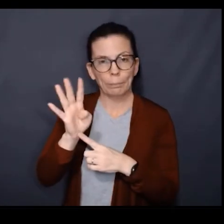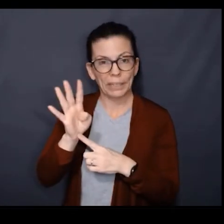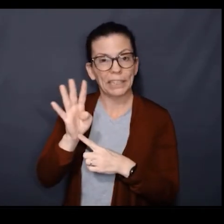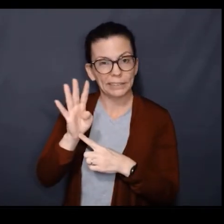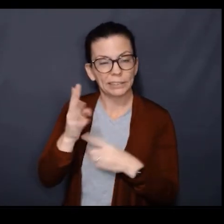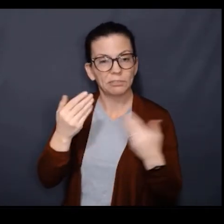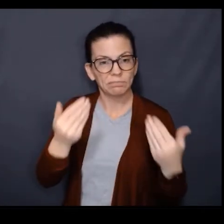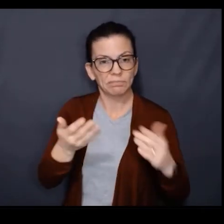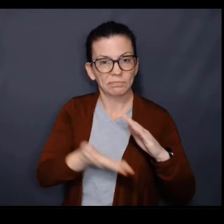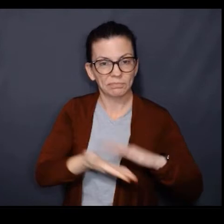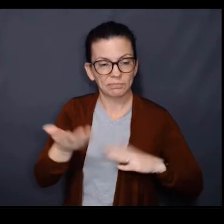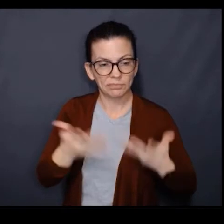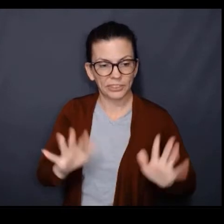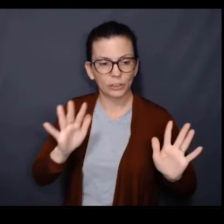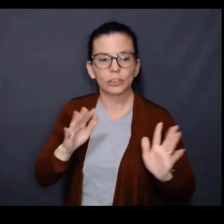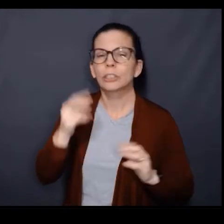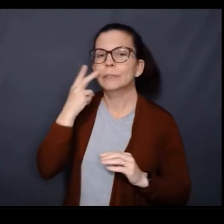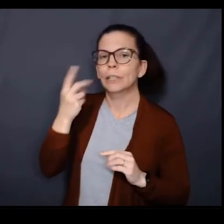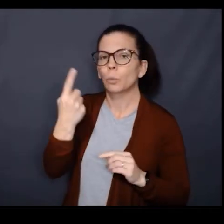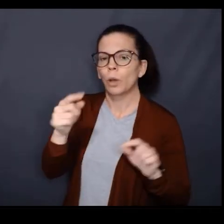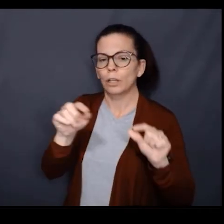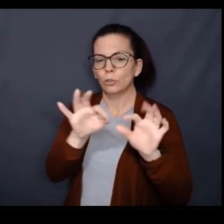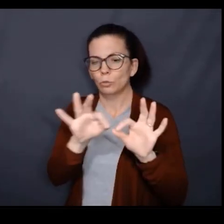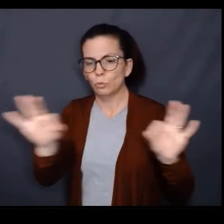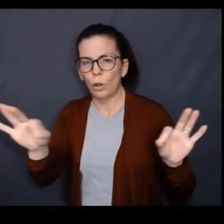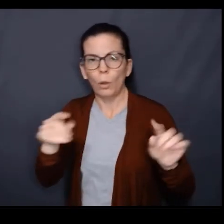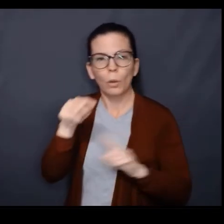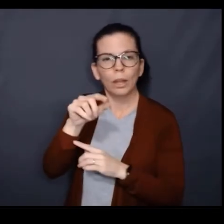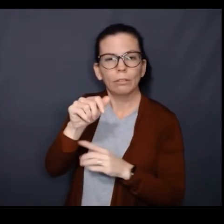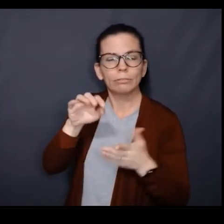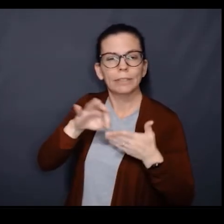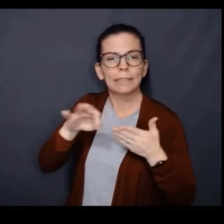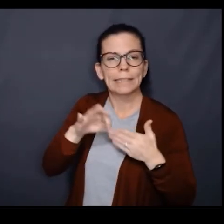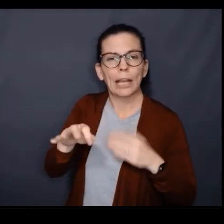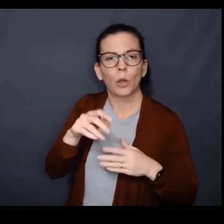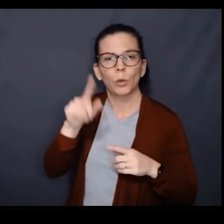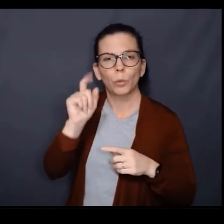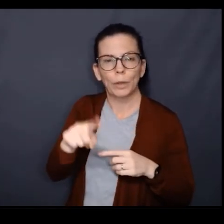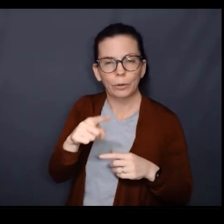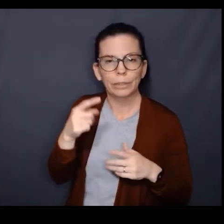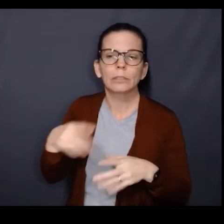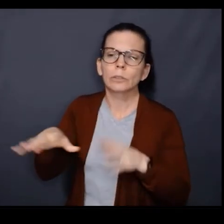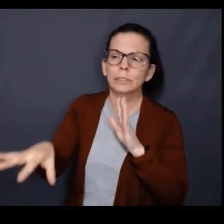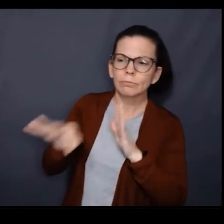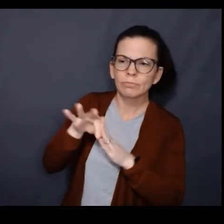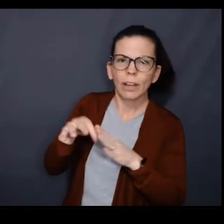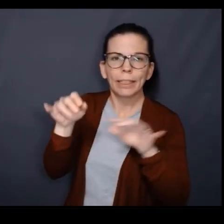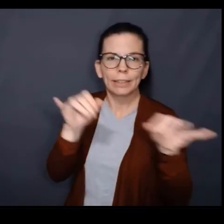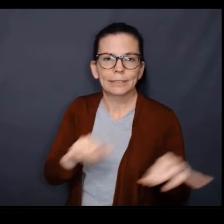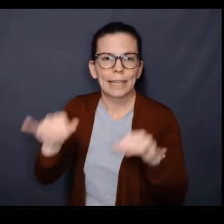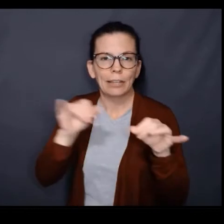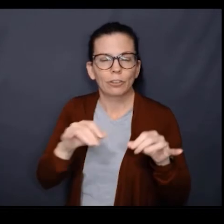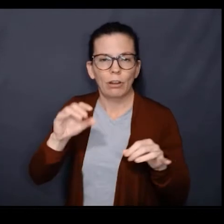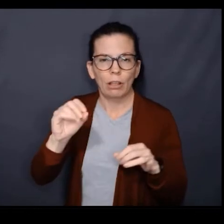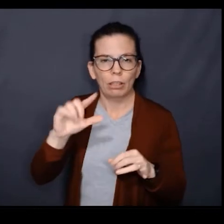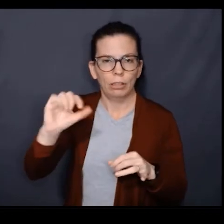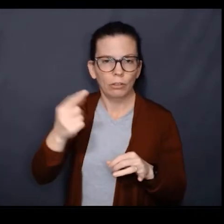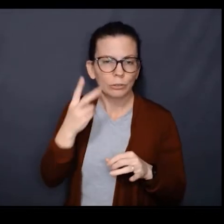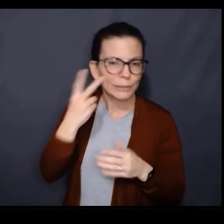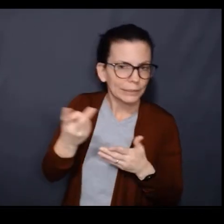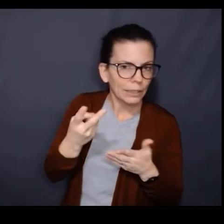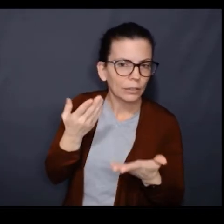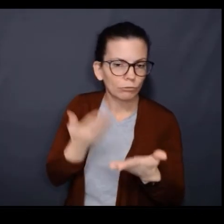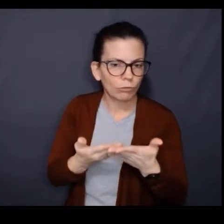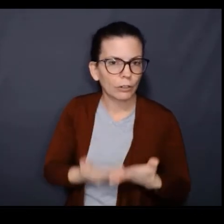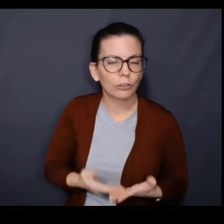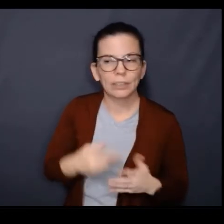It took just about 4 minutes, and we can see there's one row of our count query. Let's fetch the standard out log to see what the count of weather